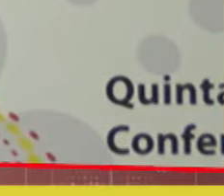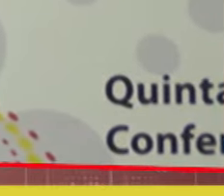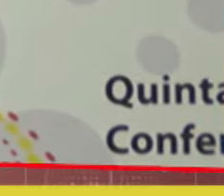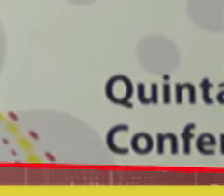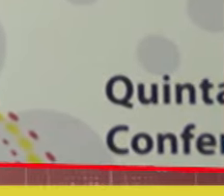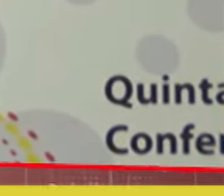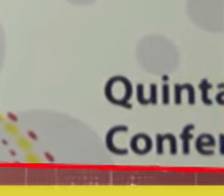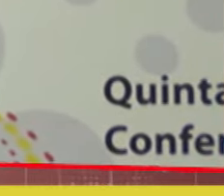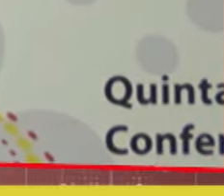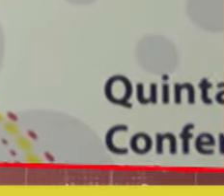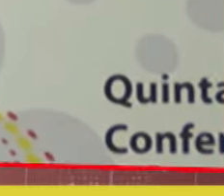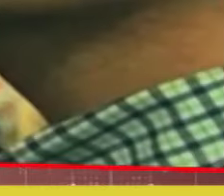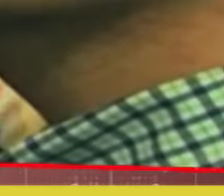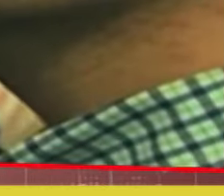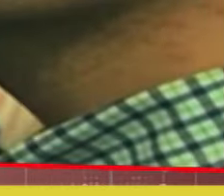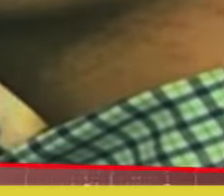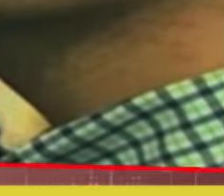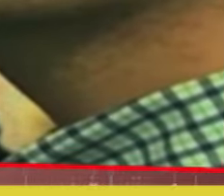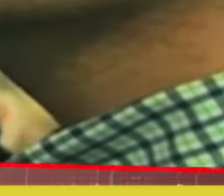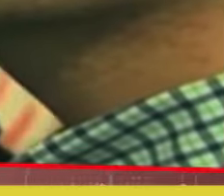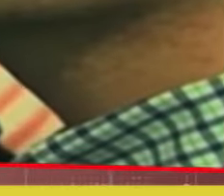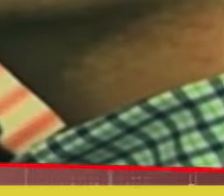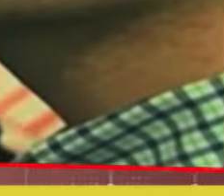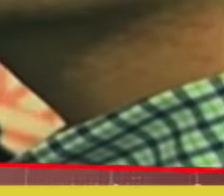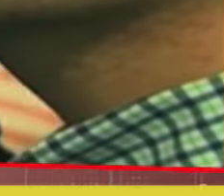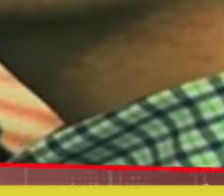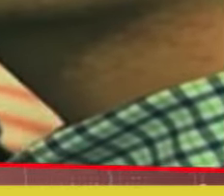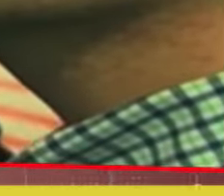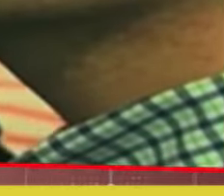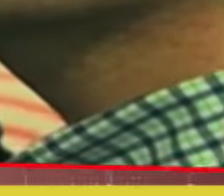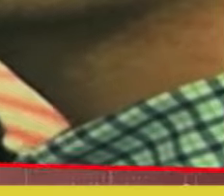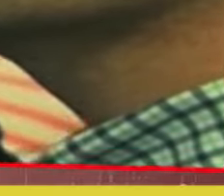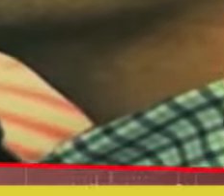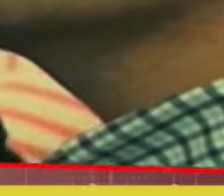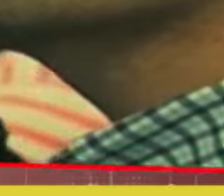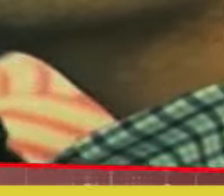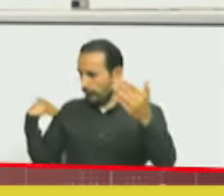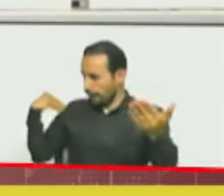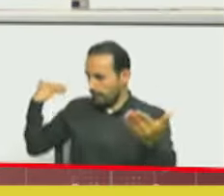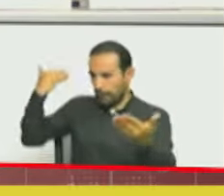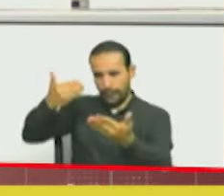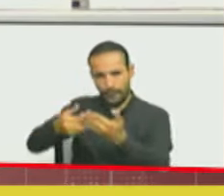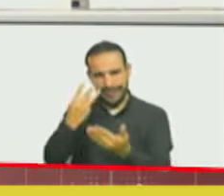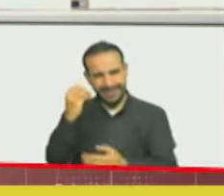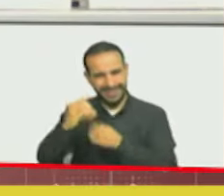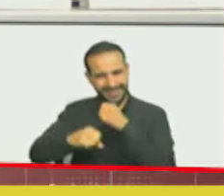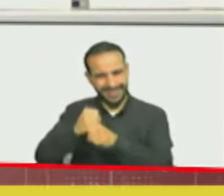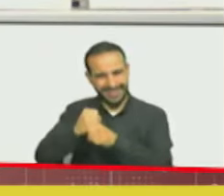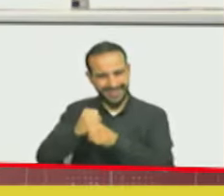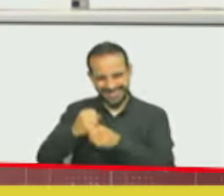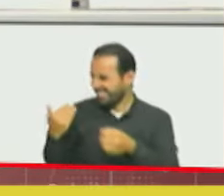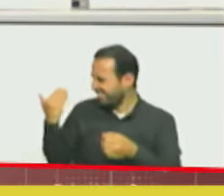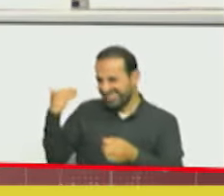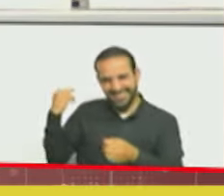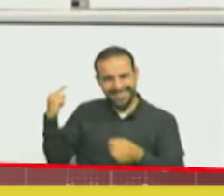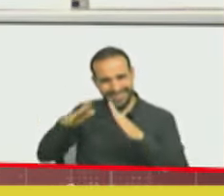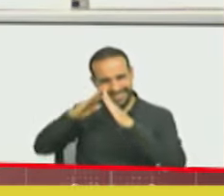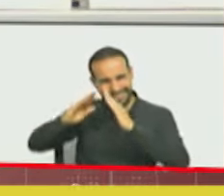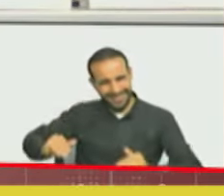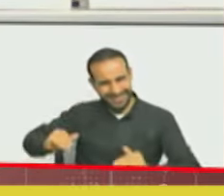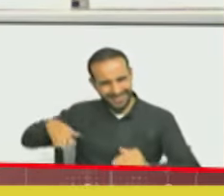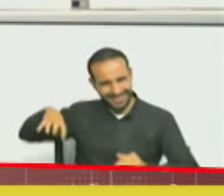the model economy development. What is the configuration of the model of the economic model? Is the possibility to participate, to